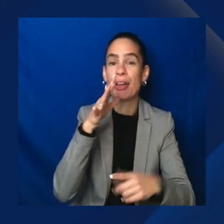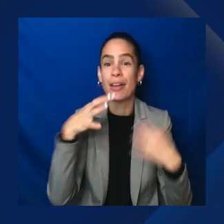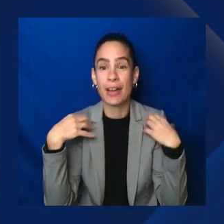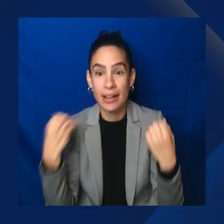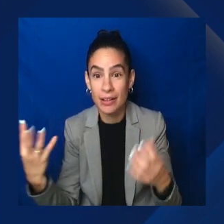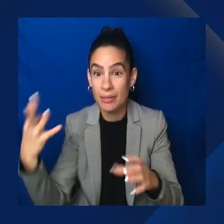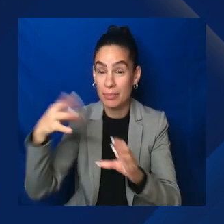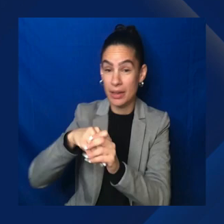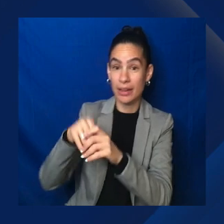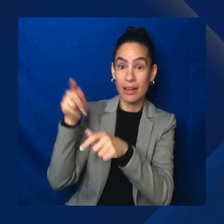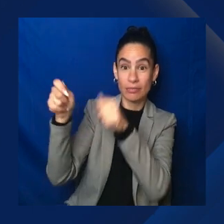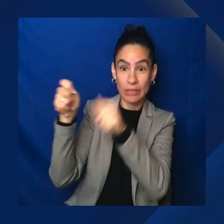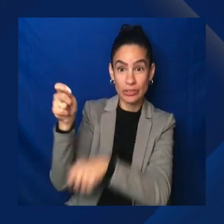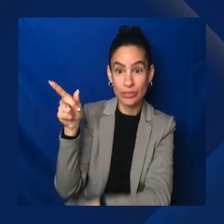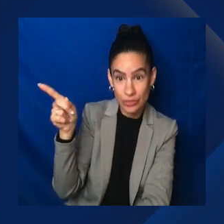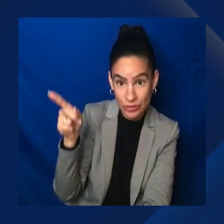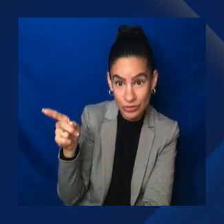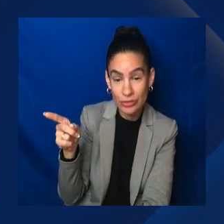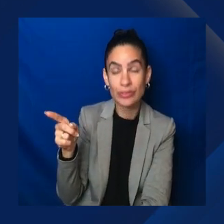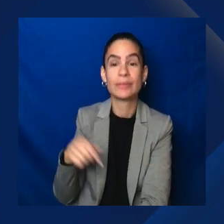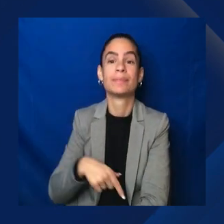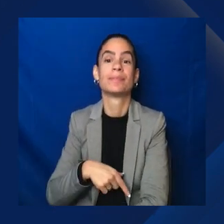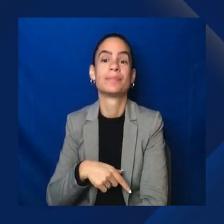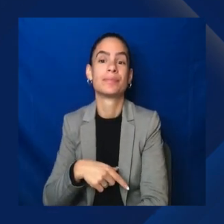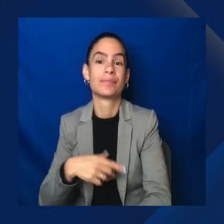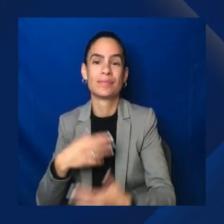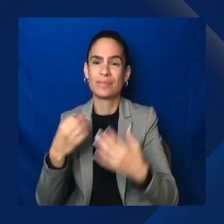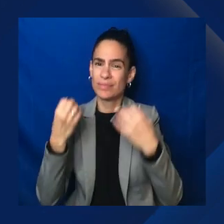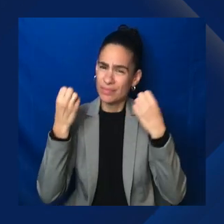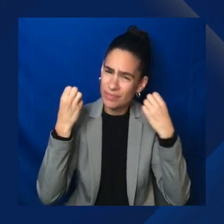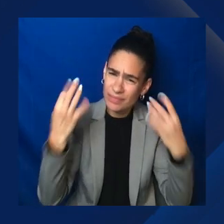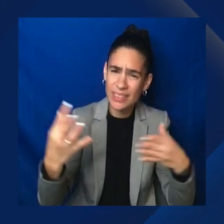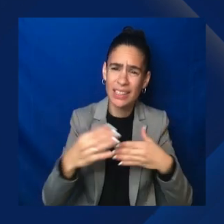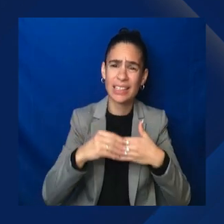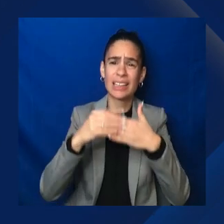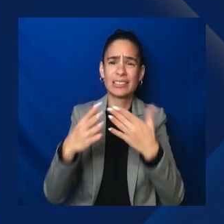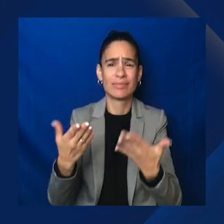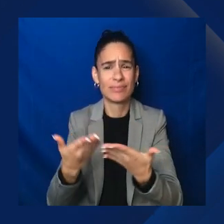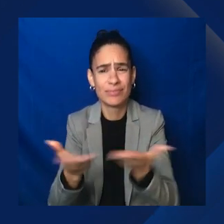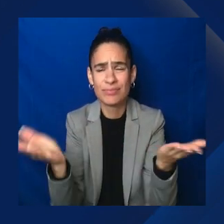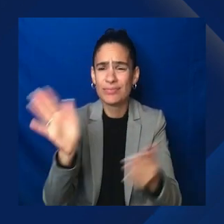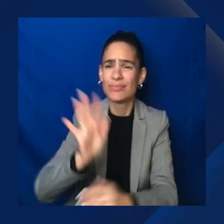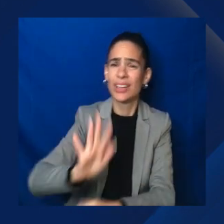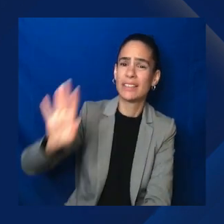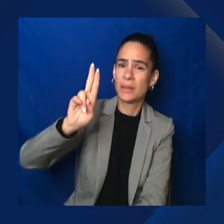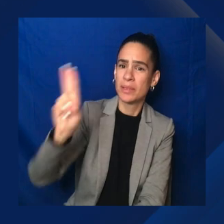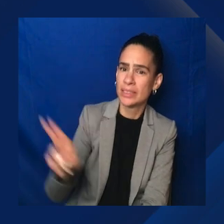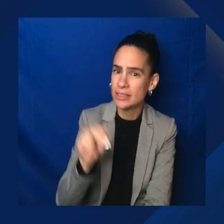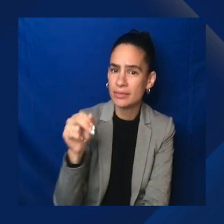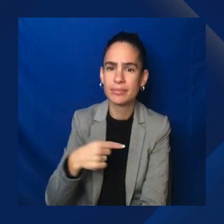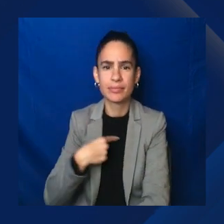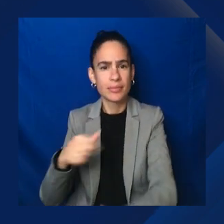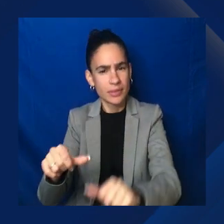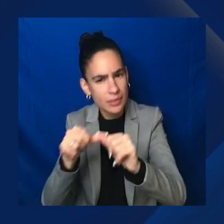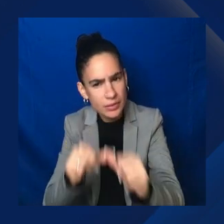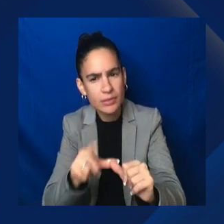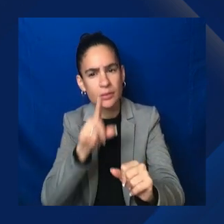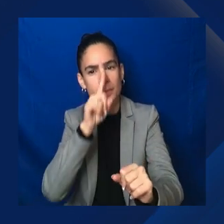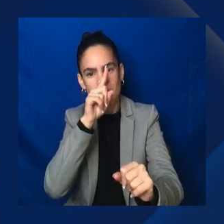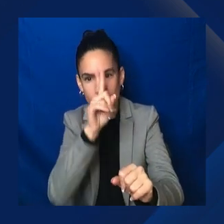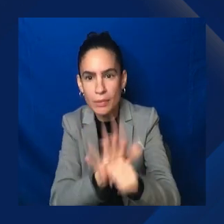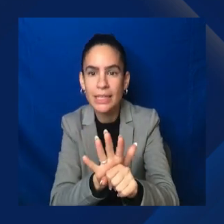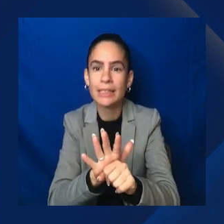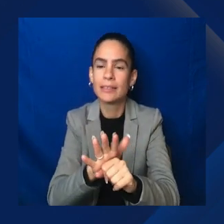so many incredible leaders from across the U.S. as we further commit to the work needed to address our country's maternal mortality